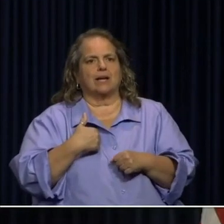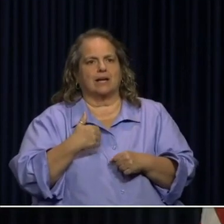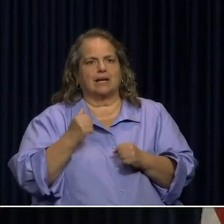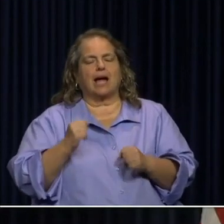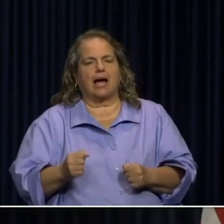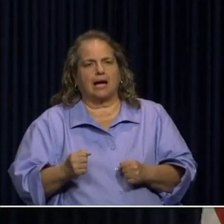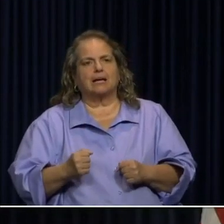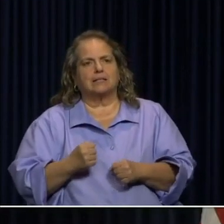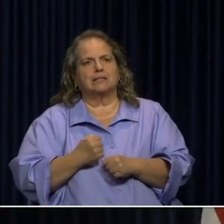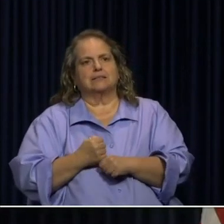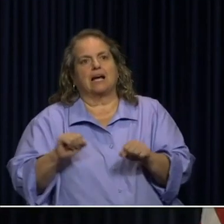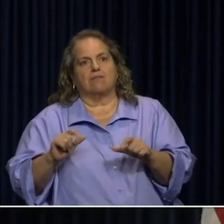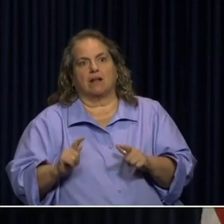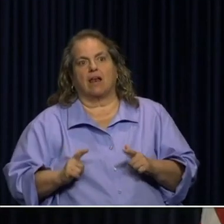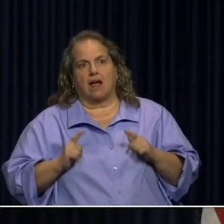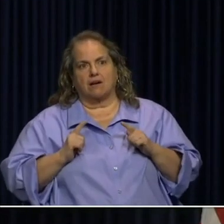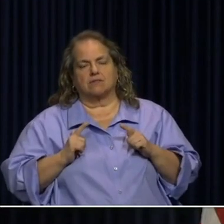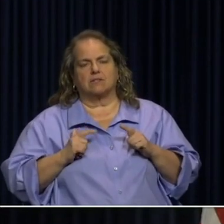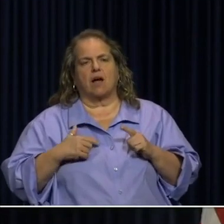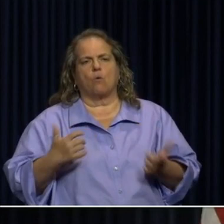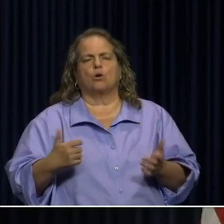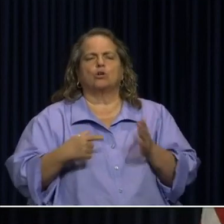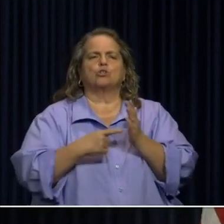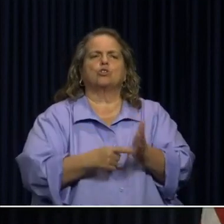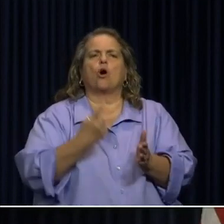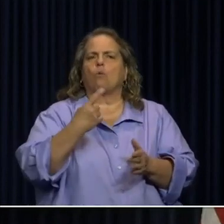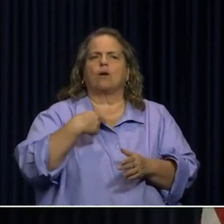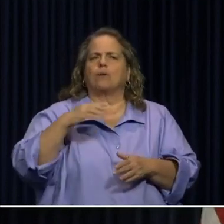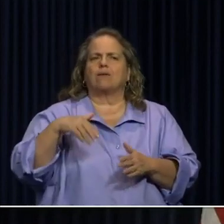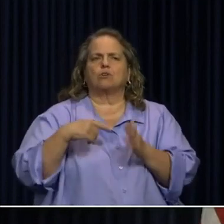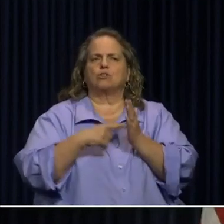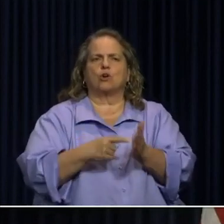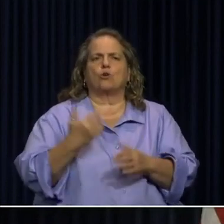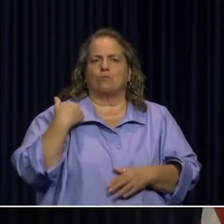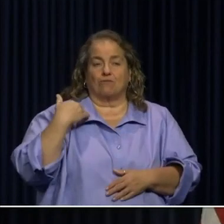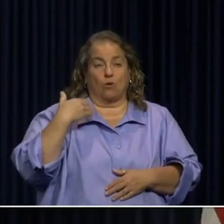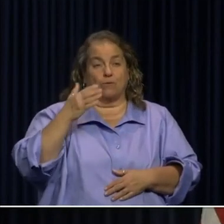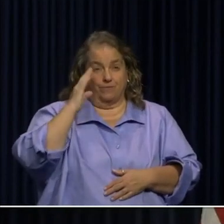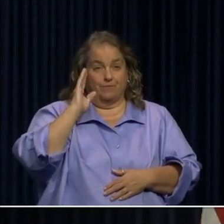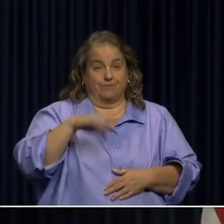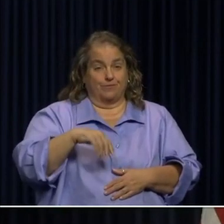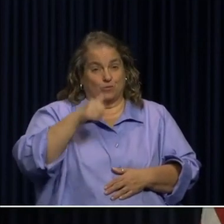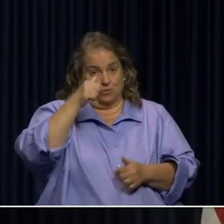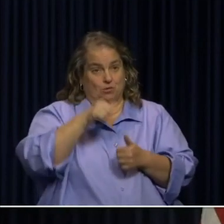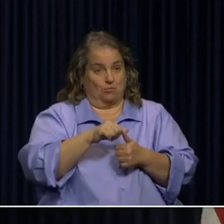back to one we haven't shown in a little while, and that is Philadelphia, St.